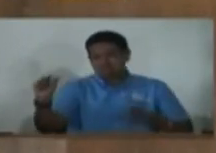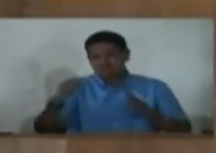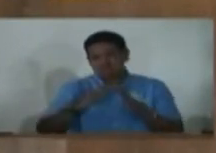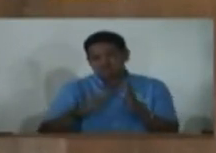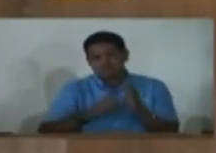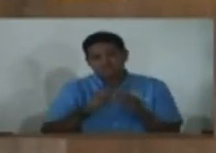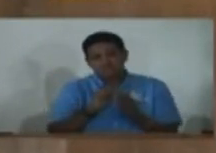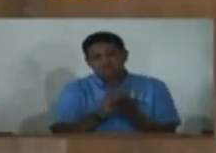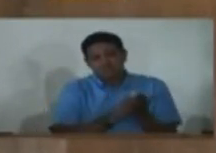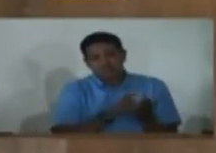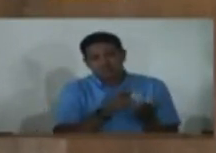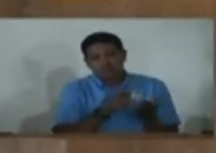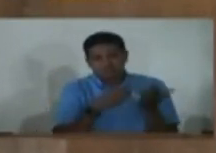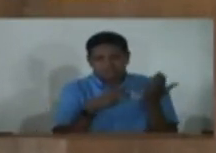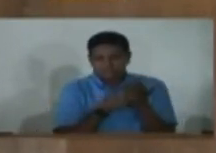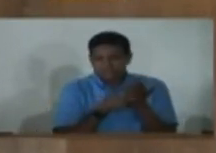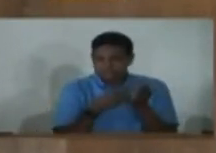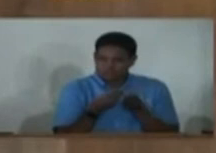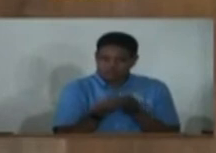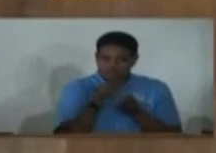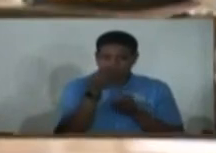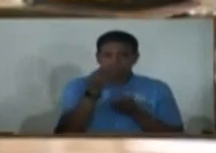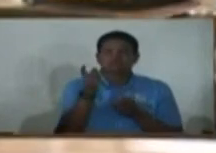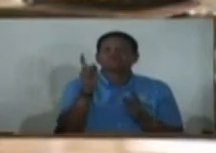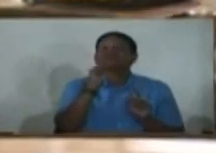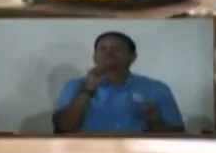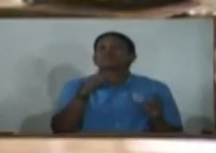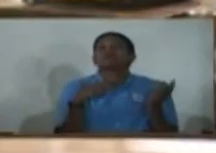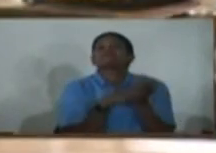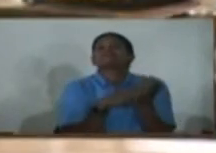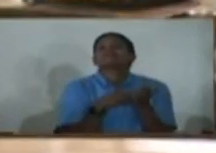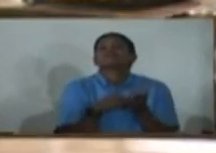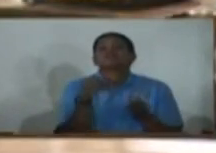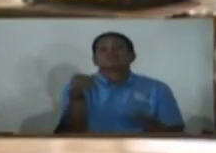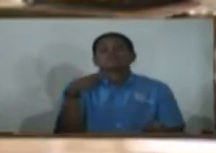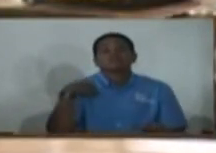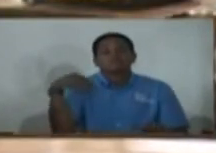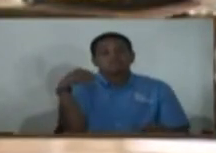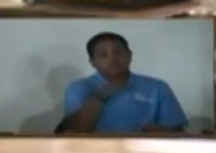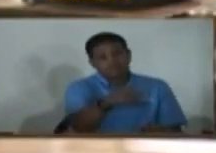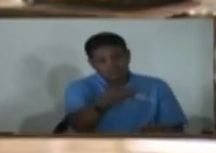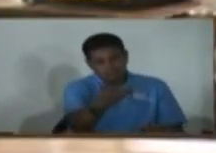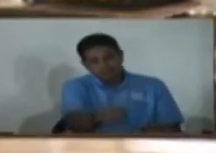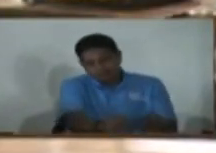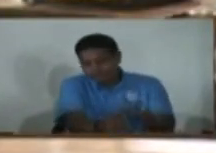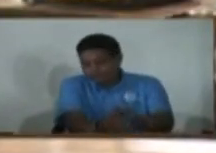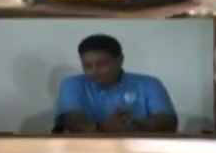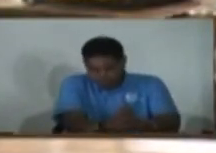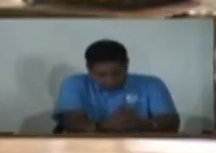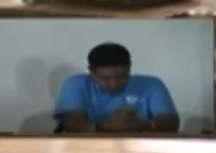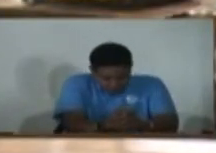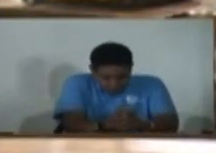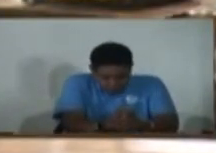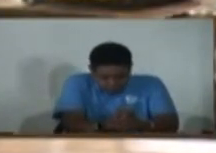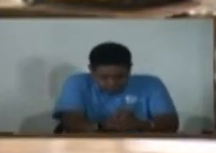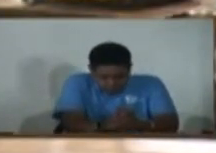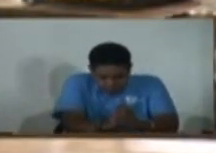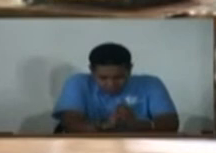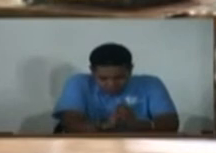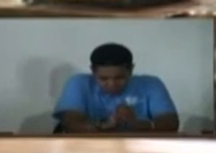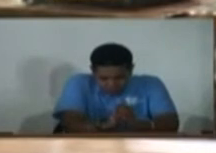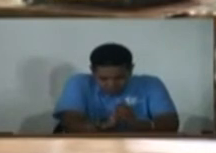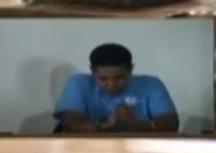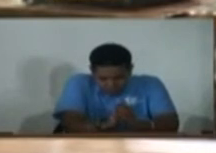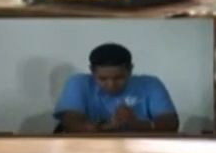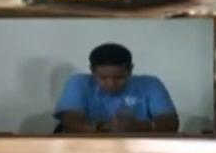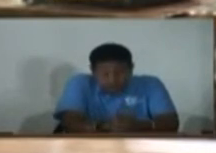the law, the response to it is one of being given a ticket. That ticketing system is not